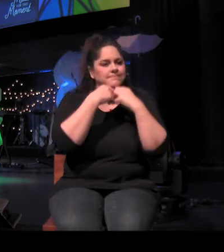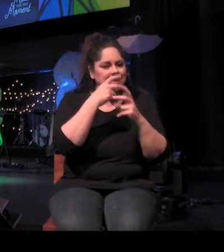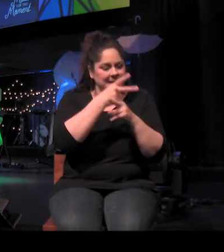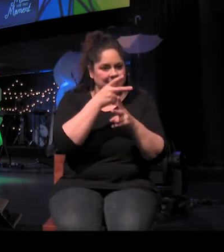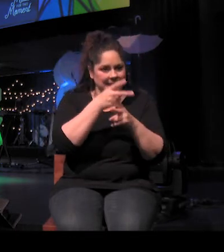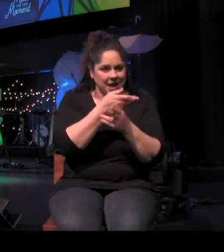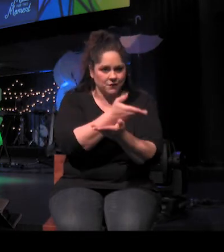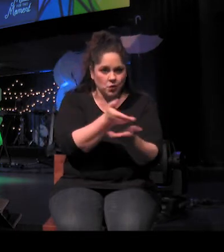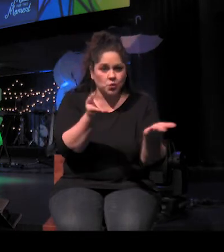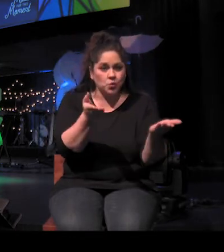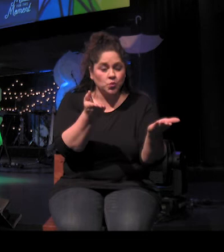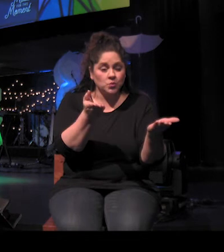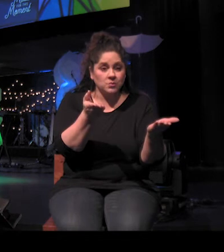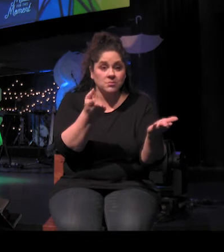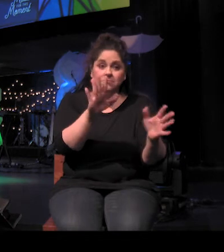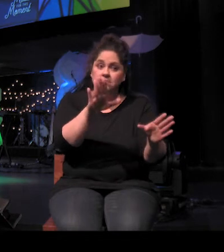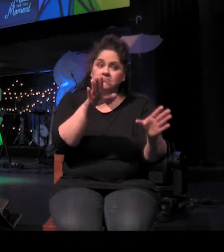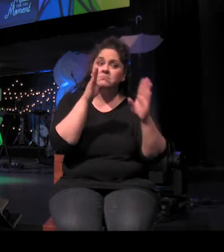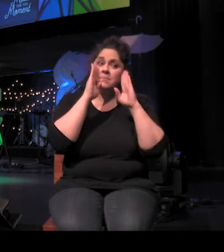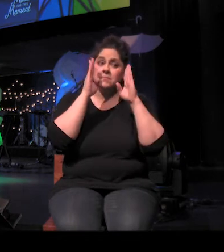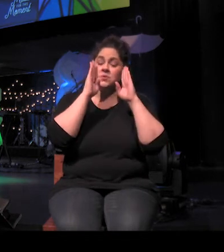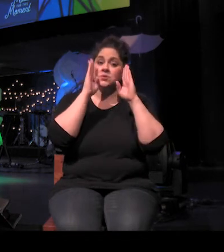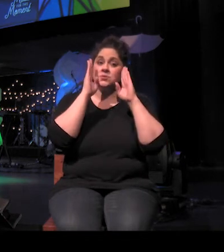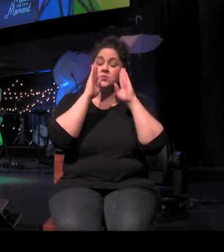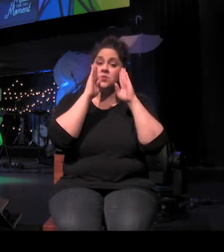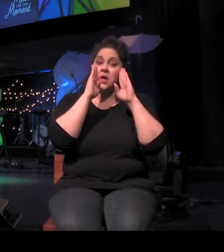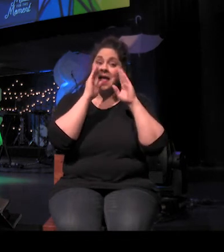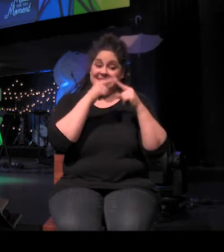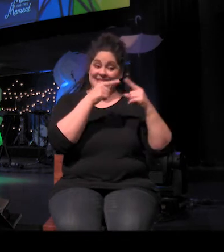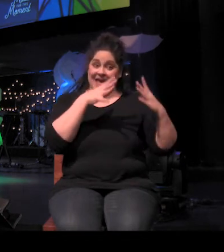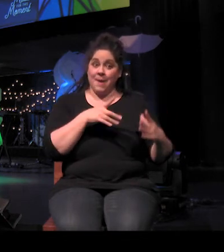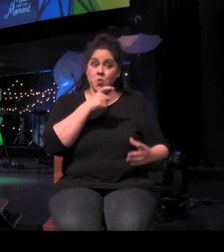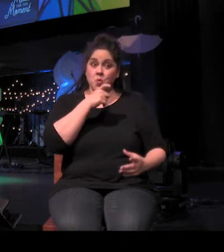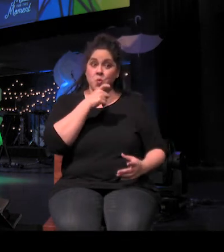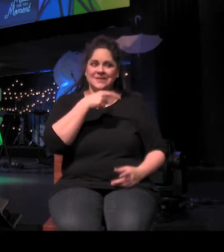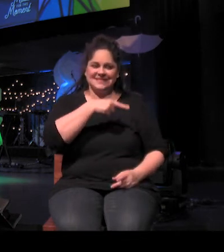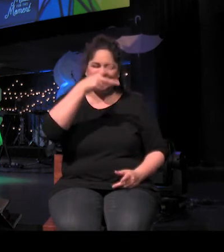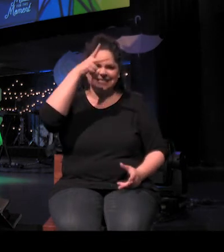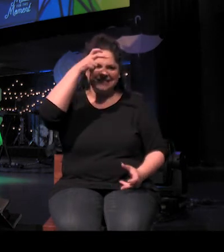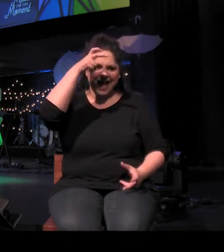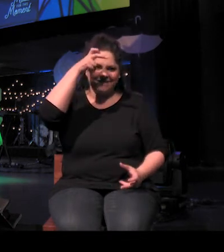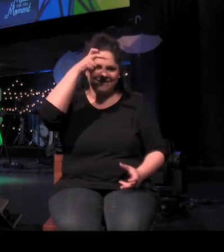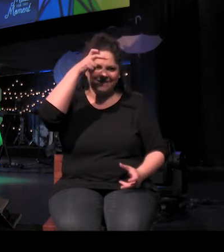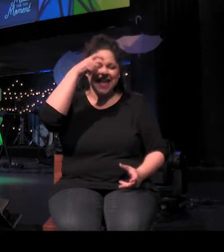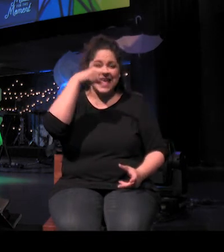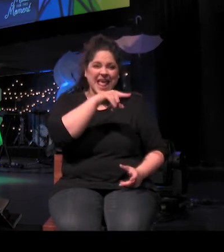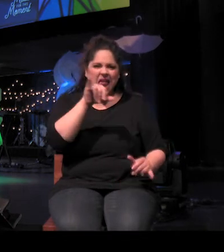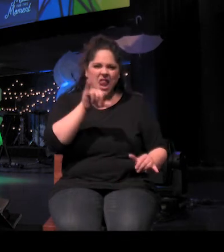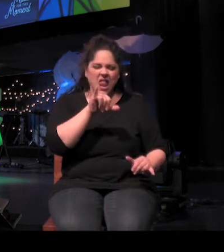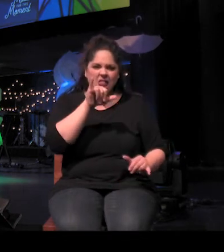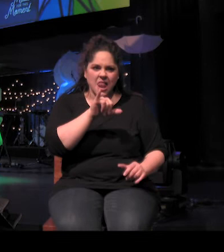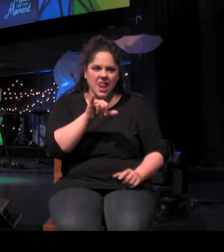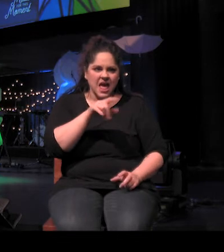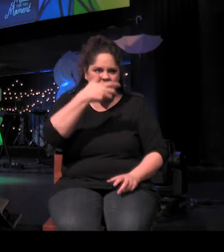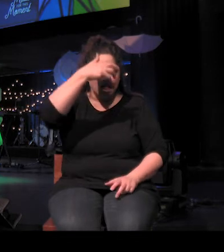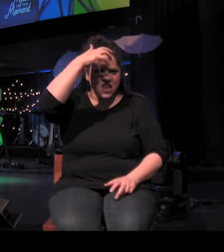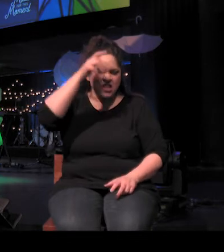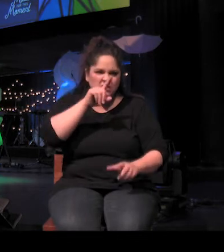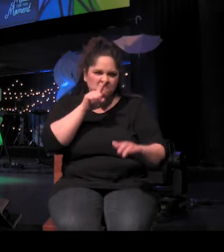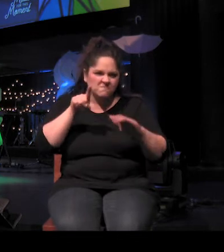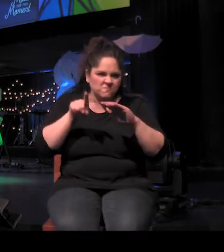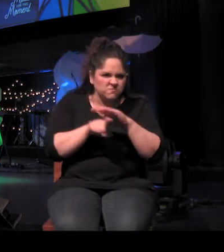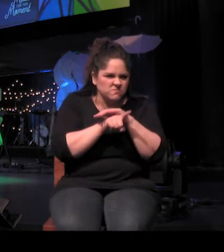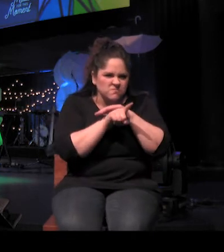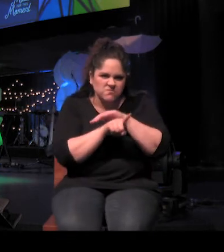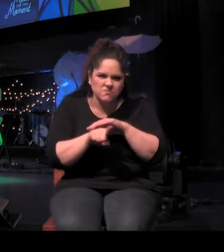alert. Watch out for your great enemy, the devil. He prowls around like a roaring lion, looking for someone